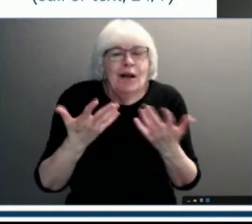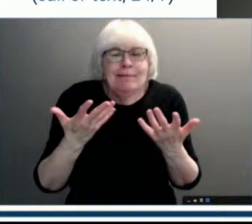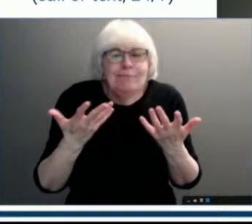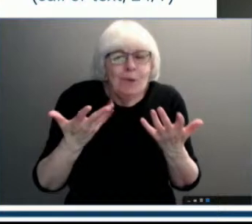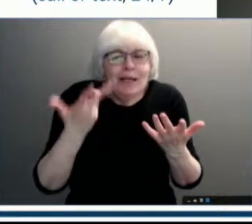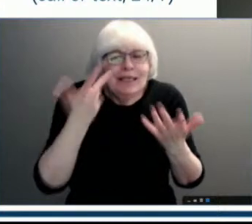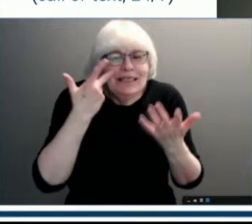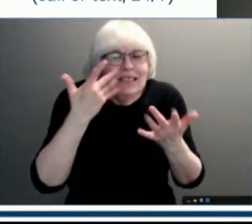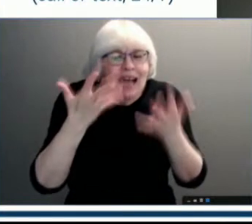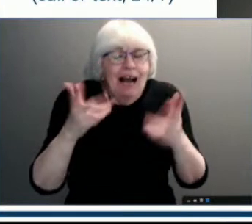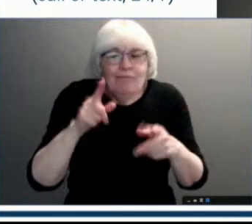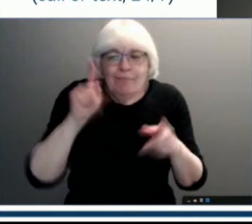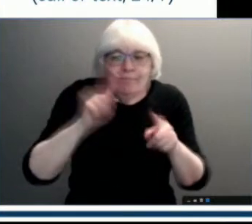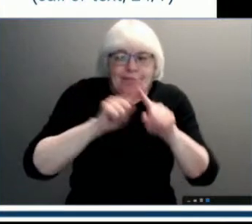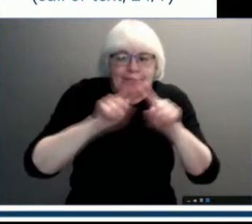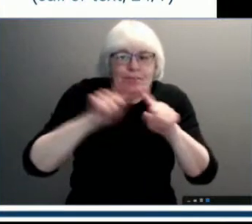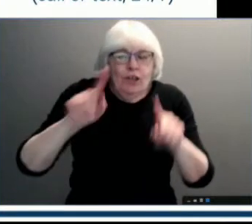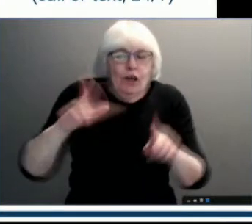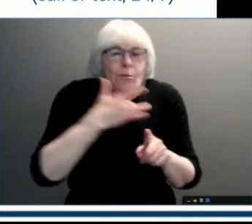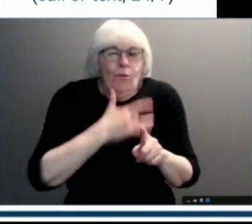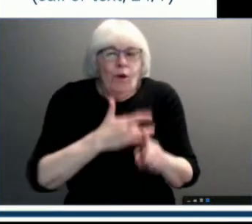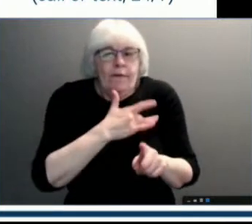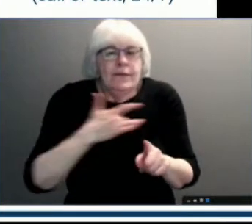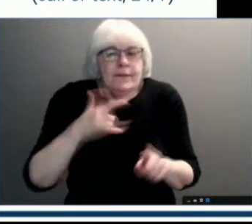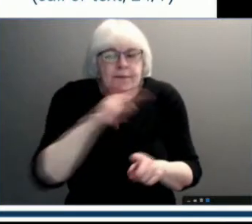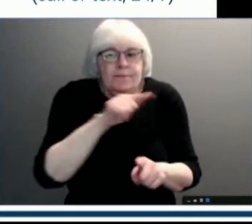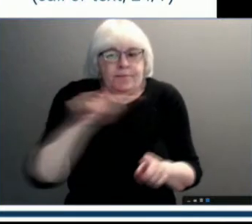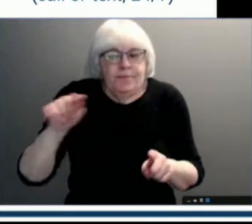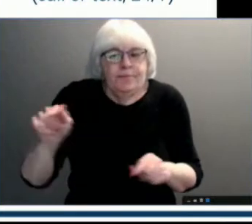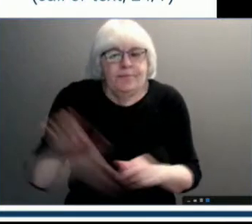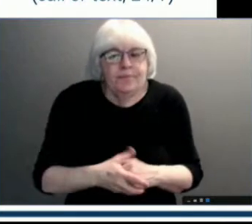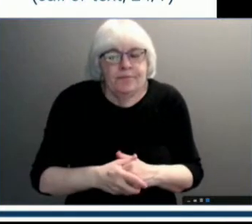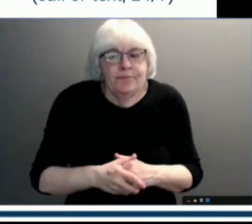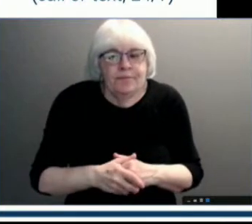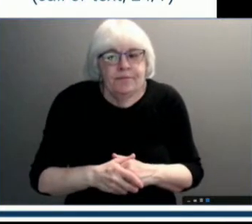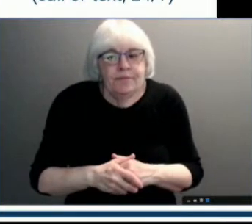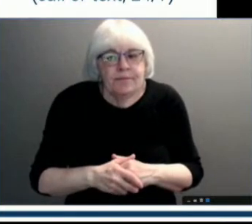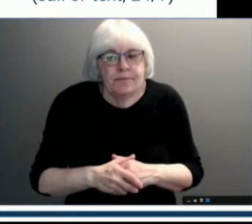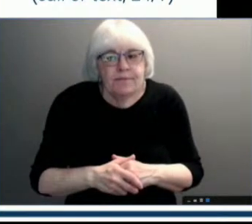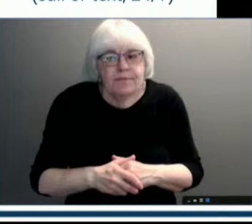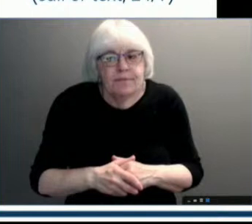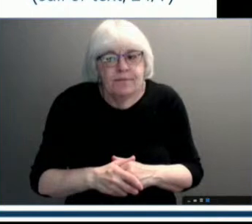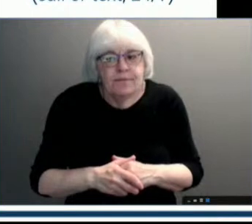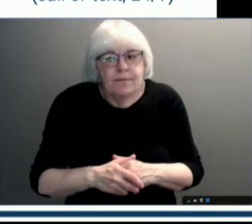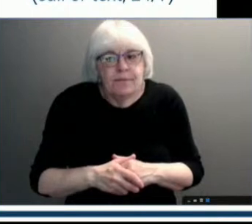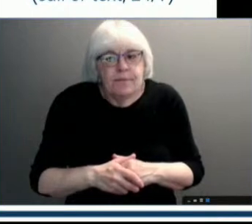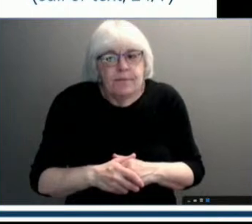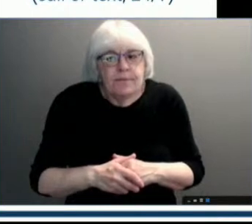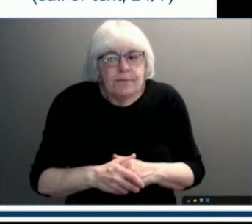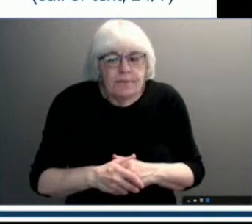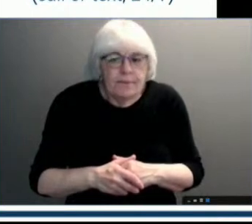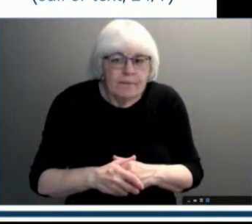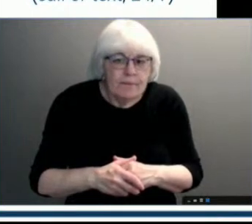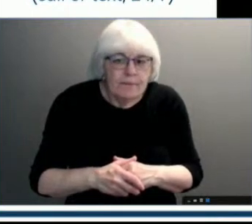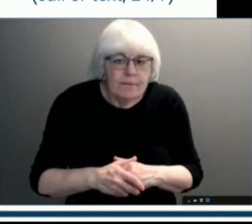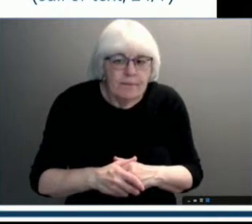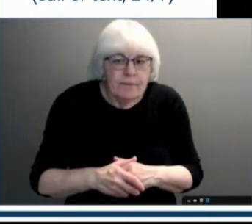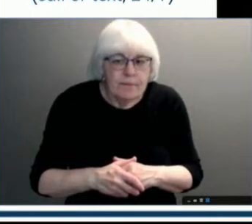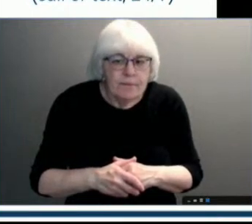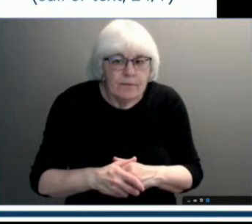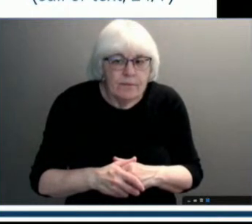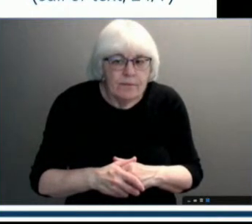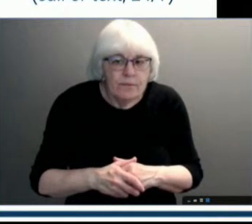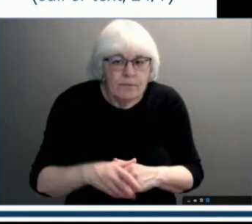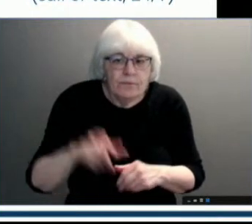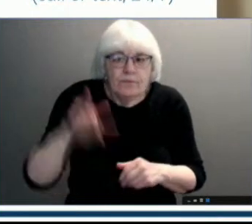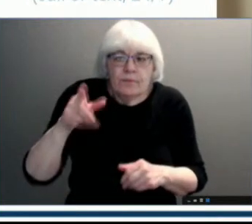territories. Lindsay, do you have a follow-up question? Yes, thank you very much. For the Premier, you said obviously that staffing is an